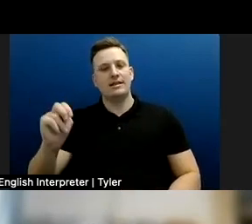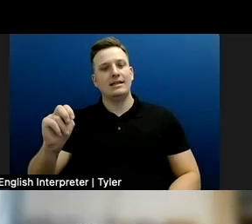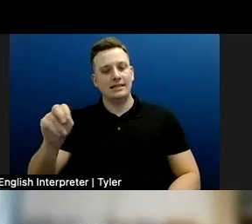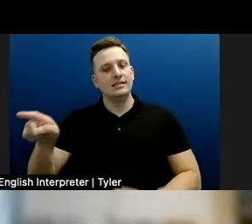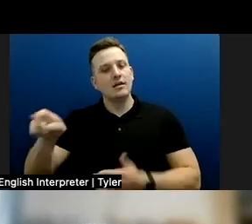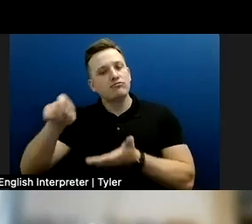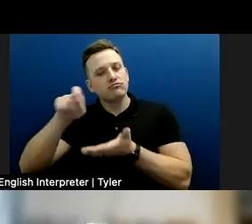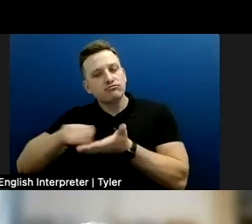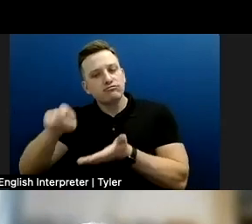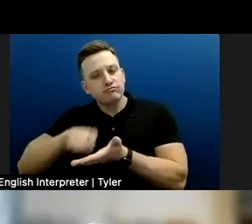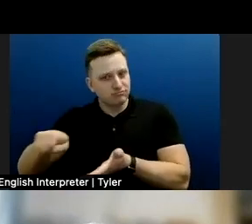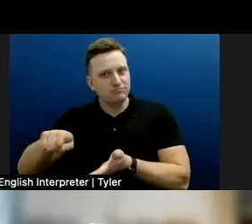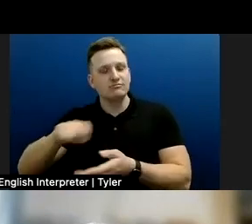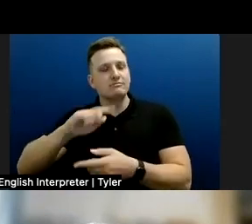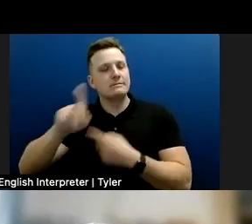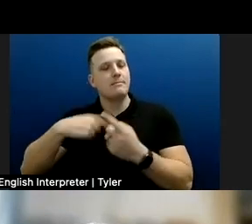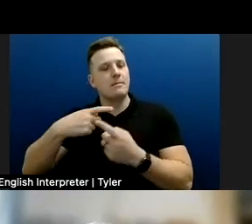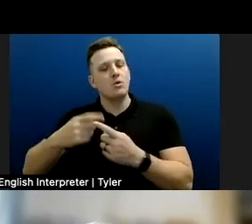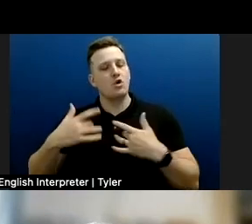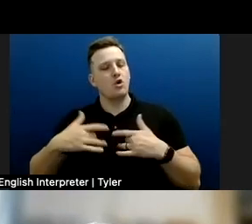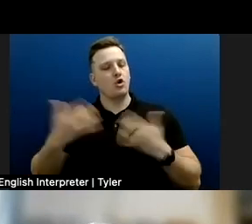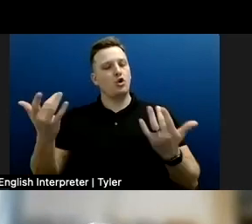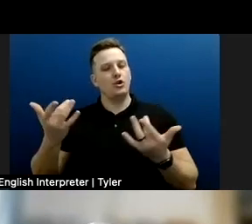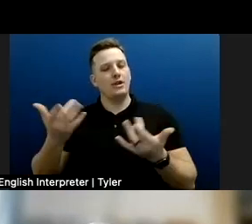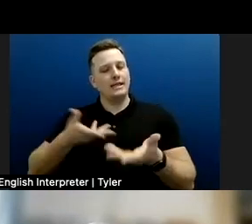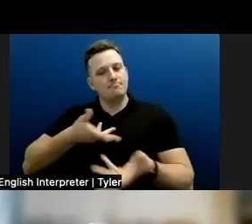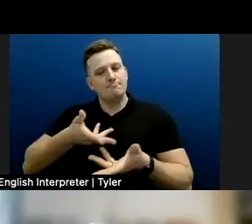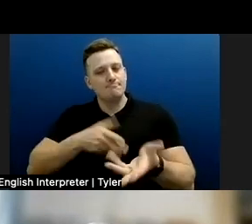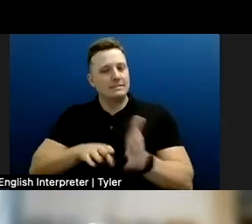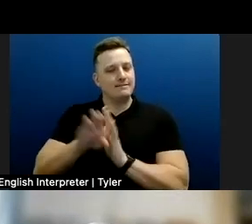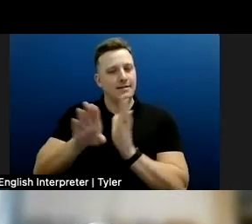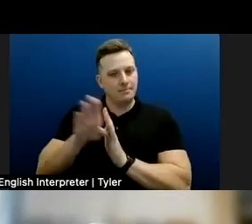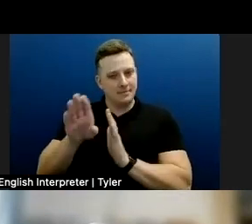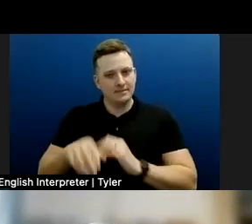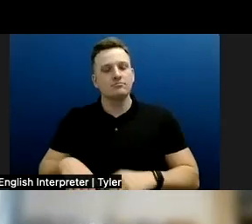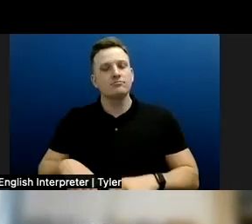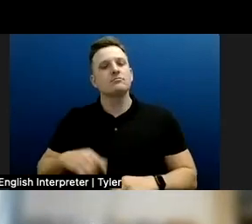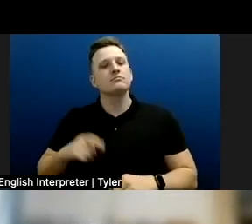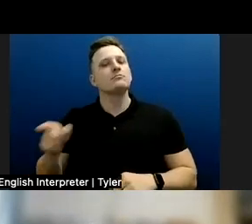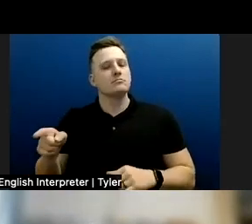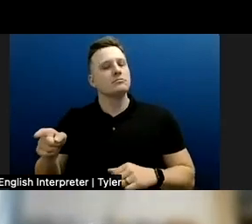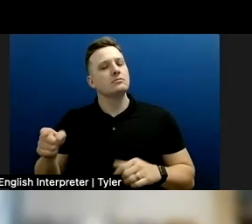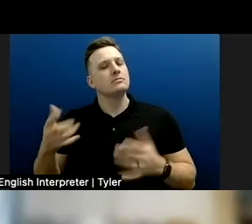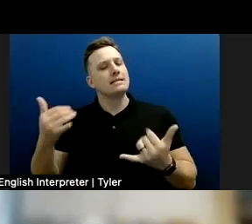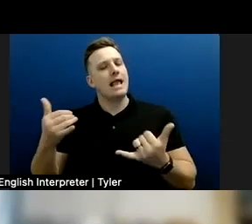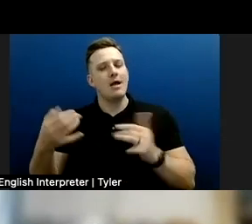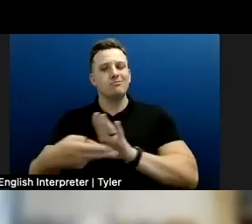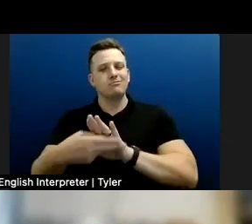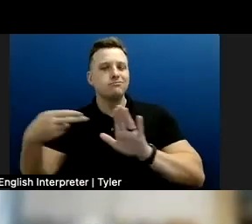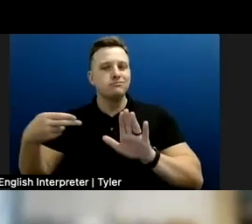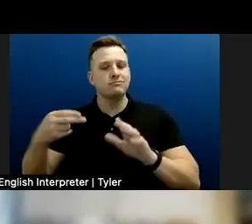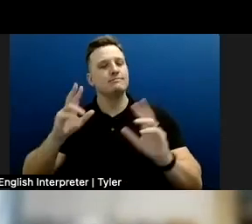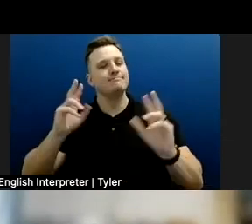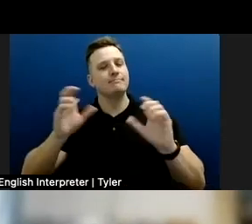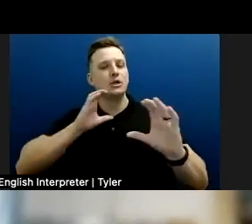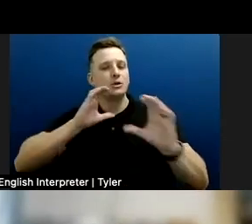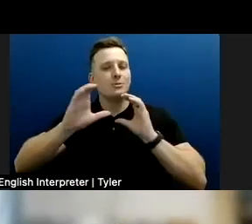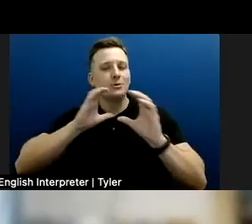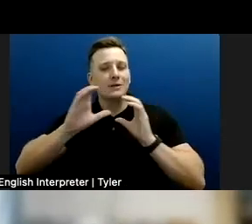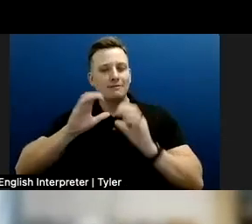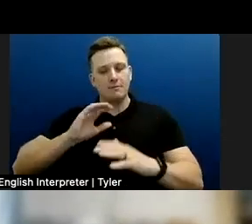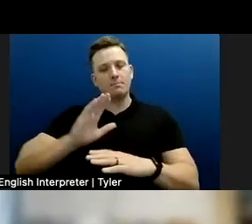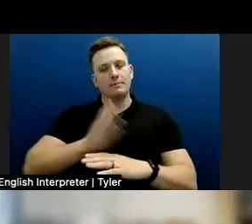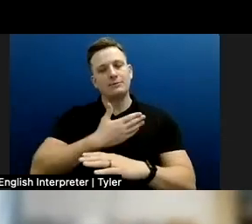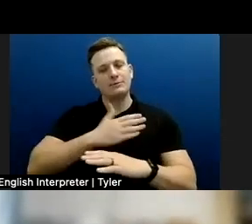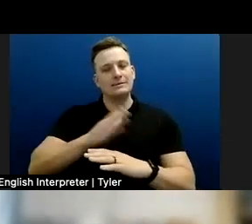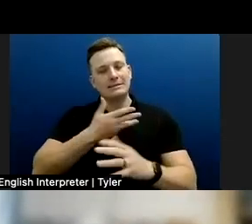early developments, and he's now termed some of this communicative musicality, and it's that